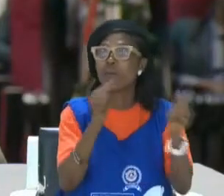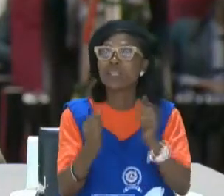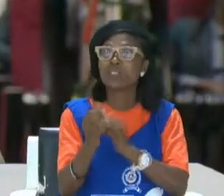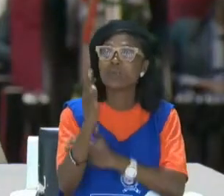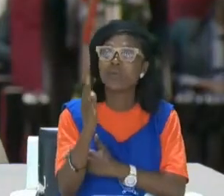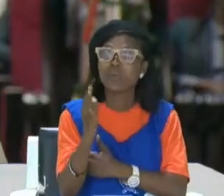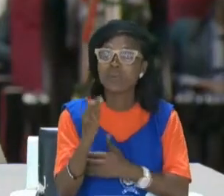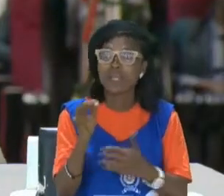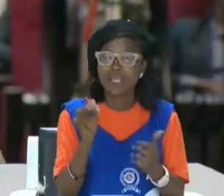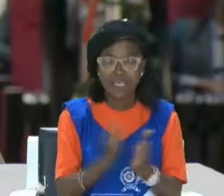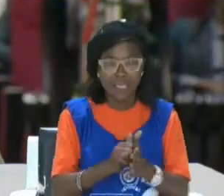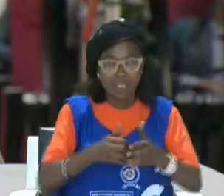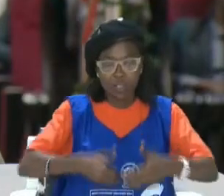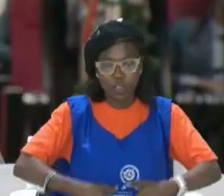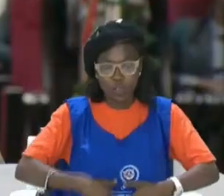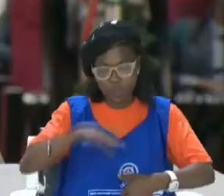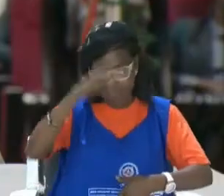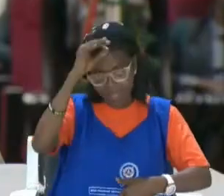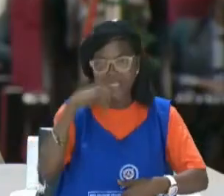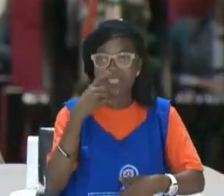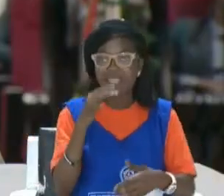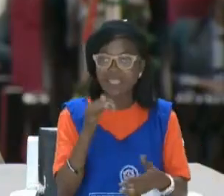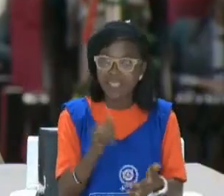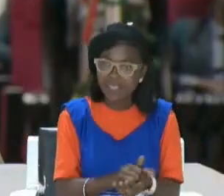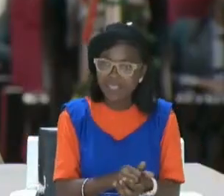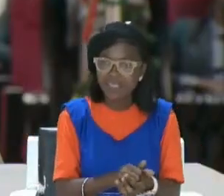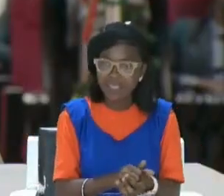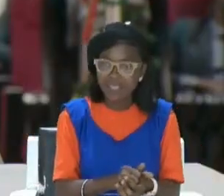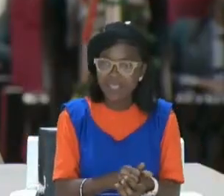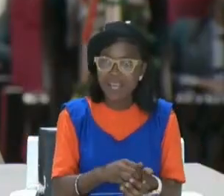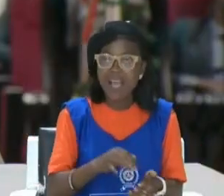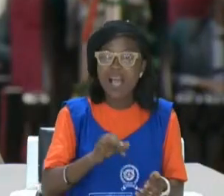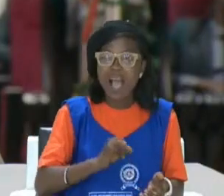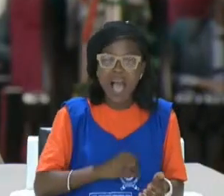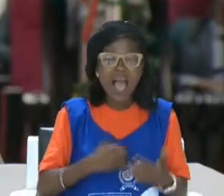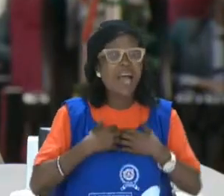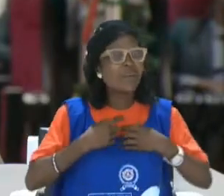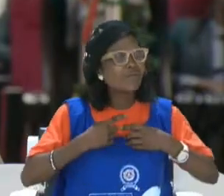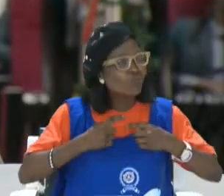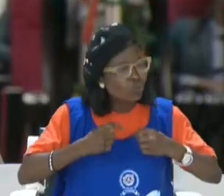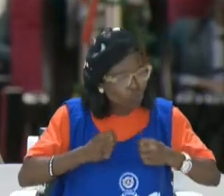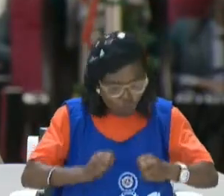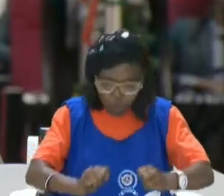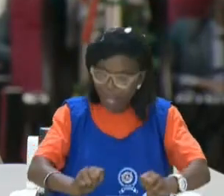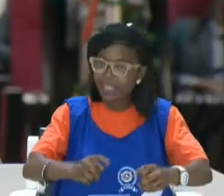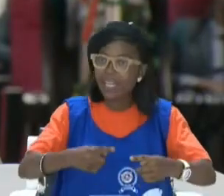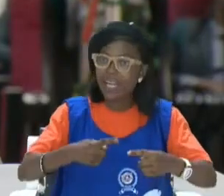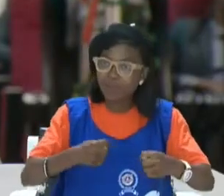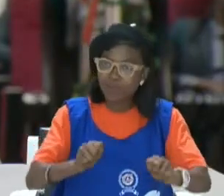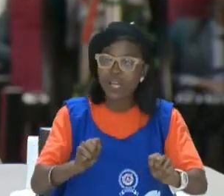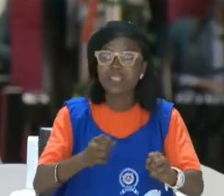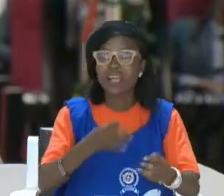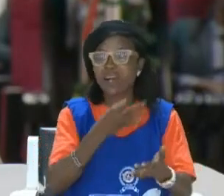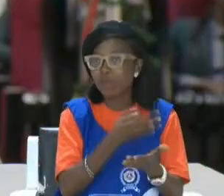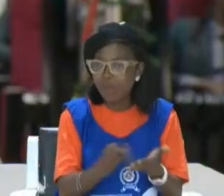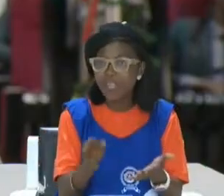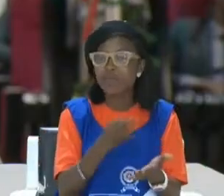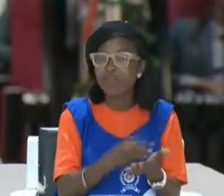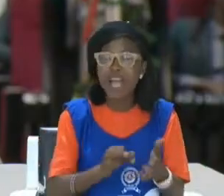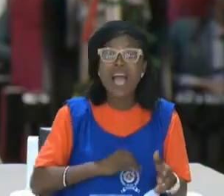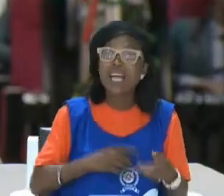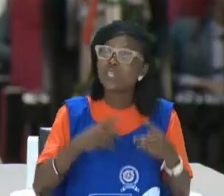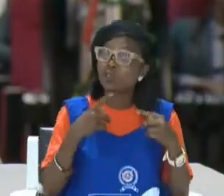And that young man said, I have tried work, I failed. I